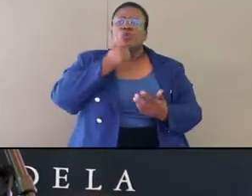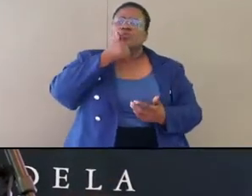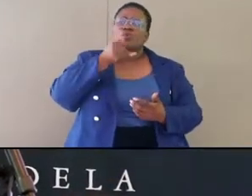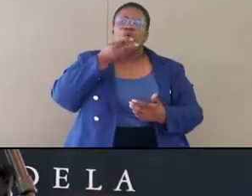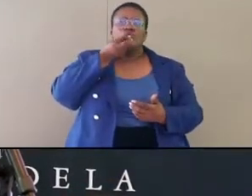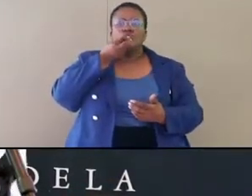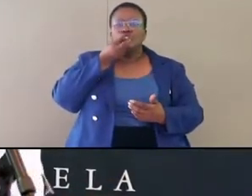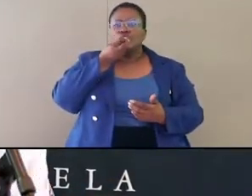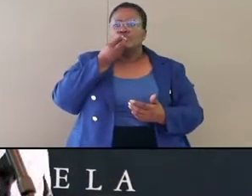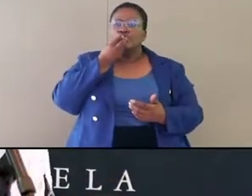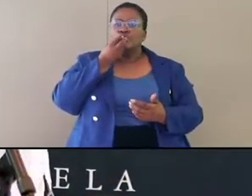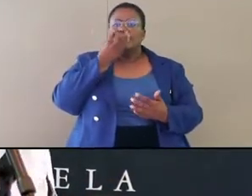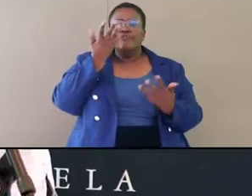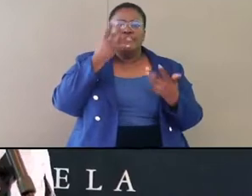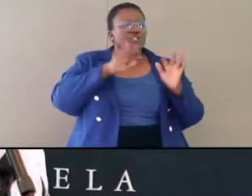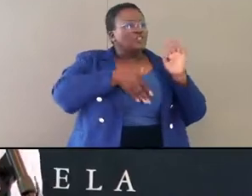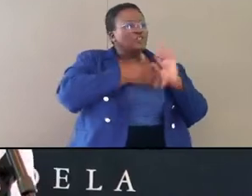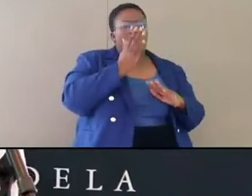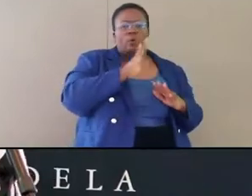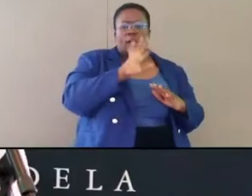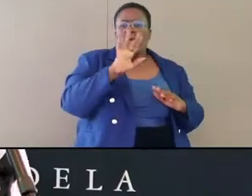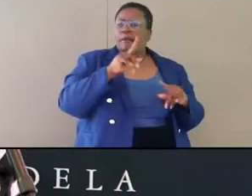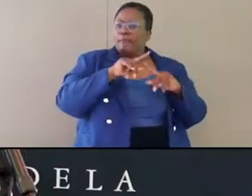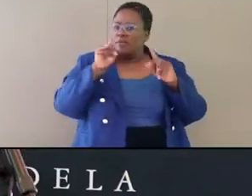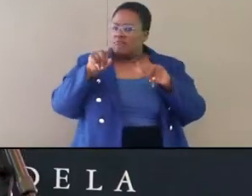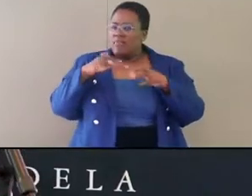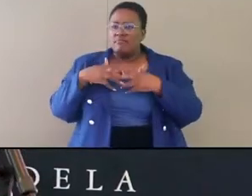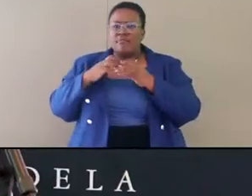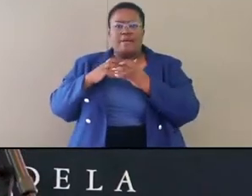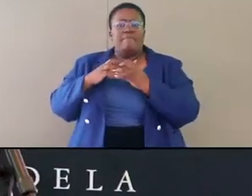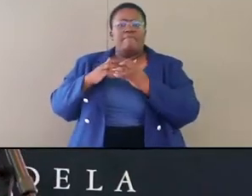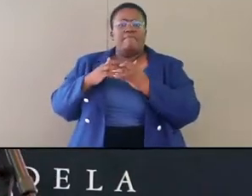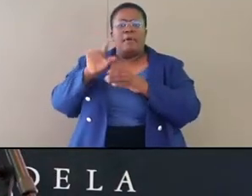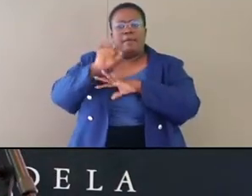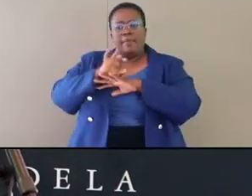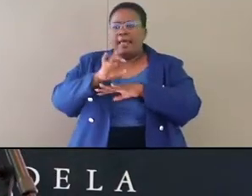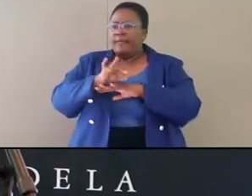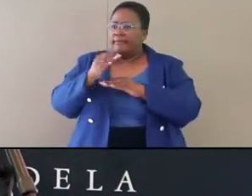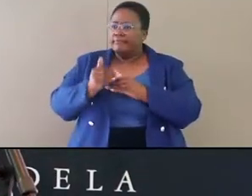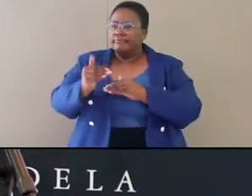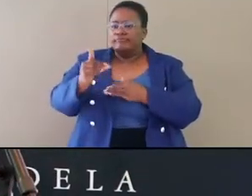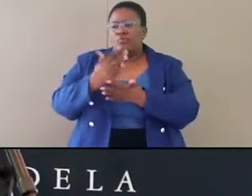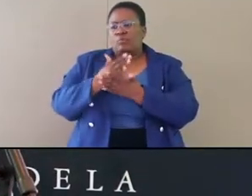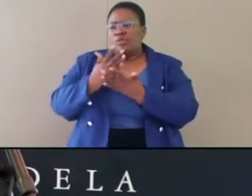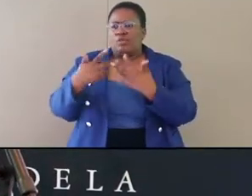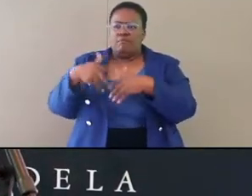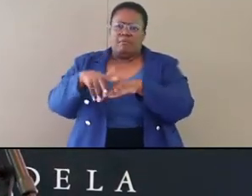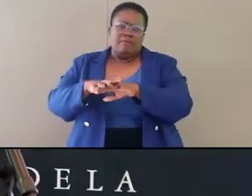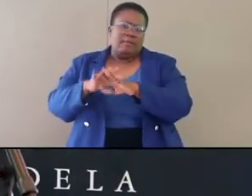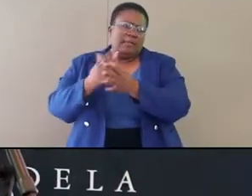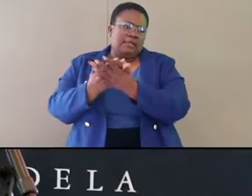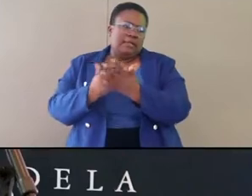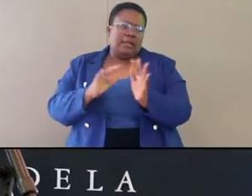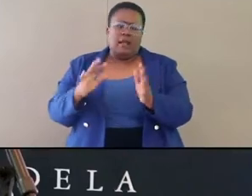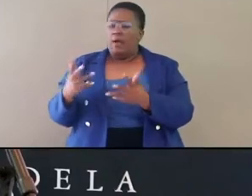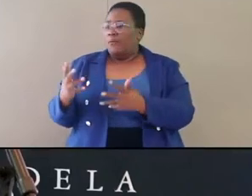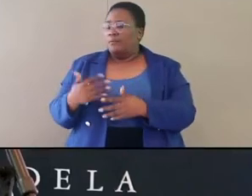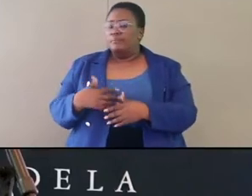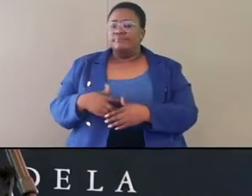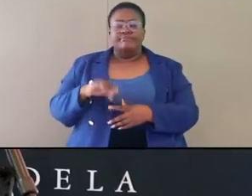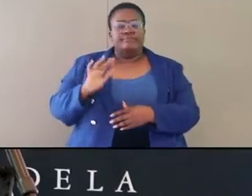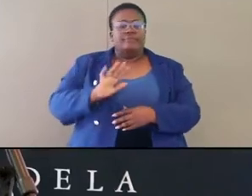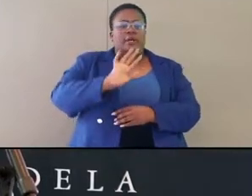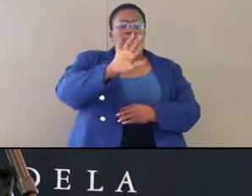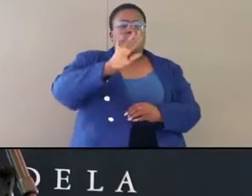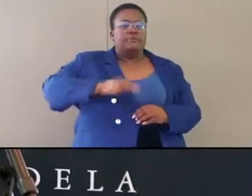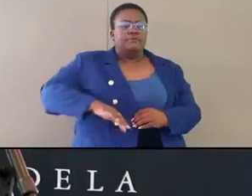but we put a mechanism in place to ensure that we are able to push this work forward right right give the person next to you a high